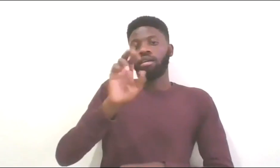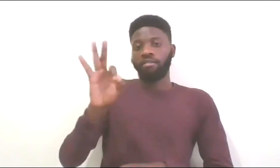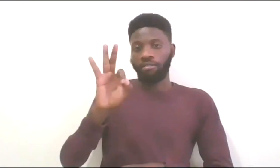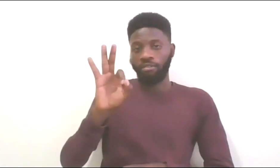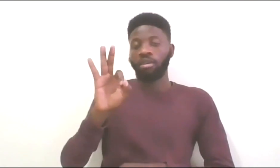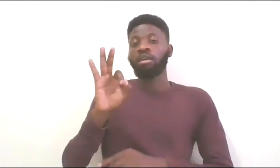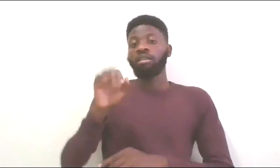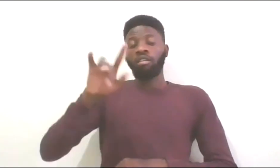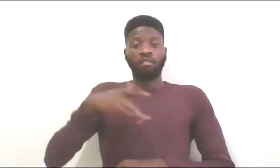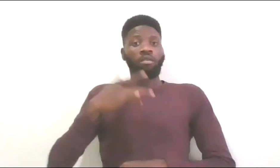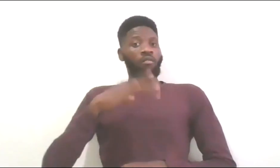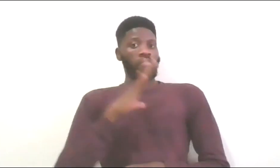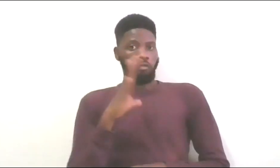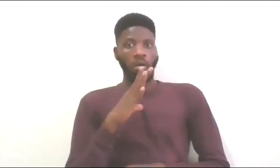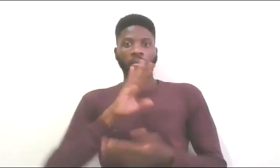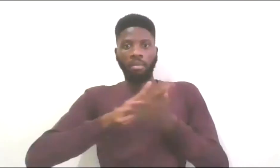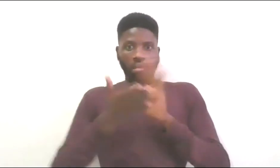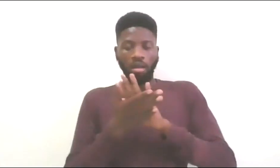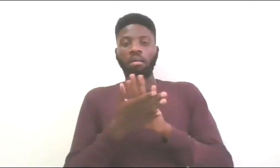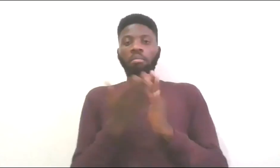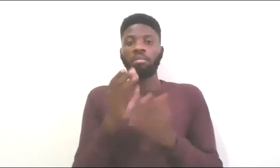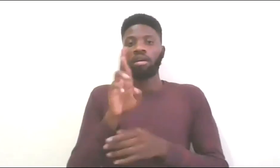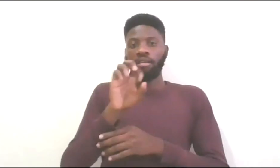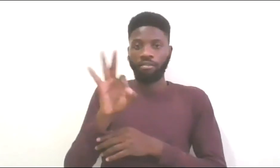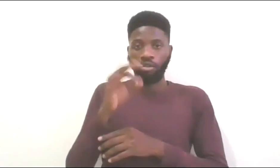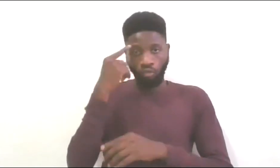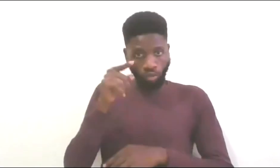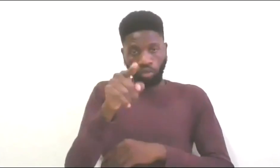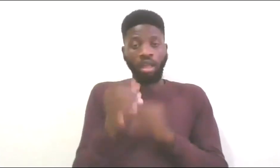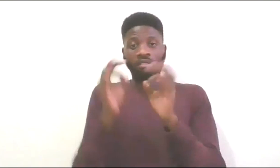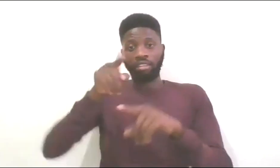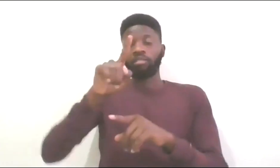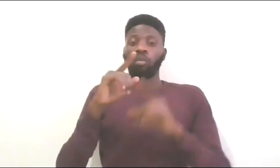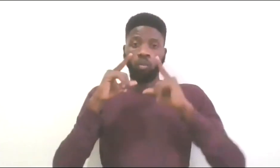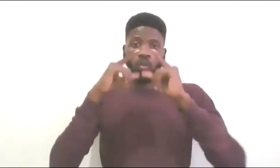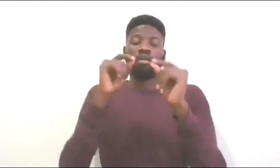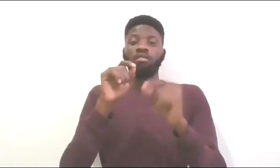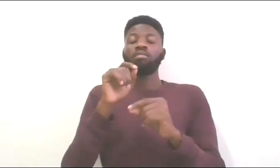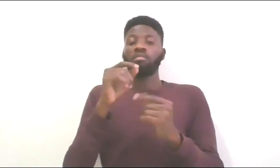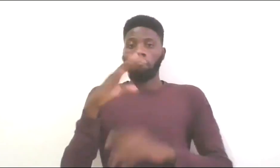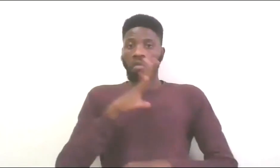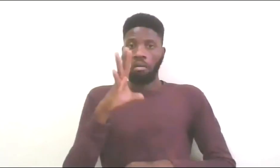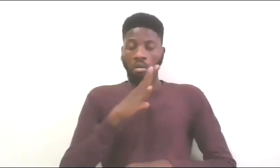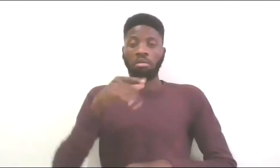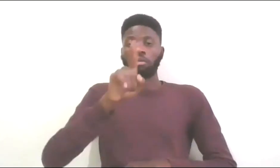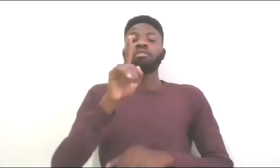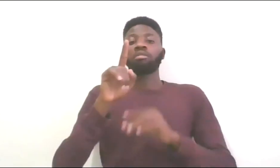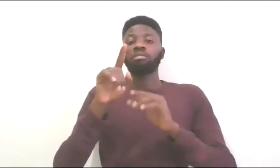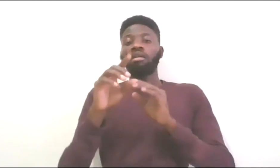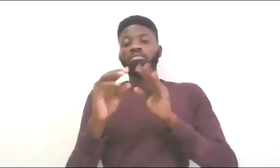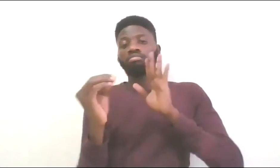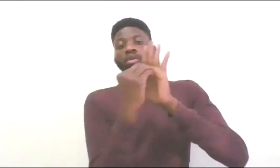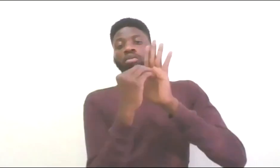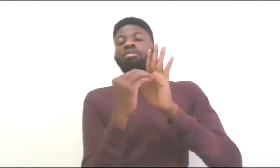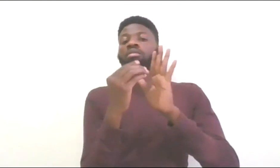are okay with being a referee for you, and also that in case they are okay, that you've put them in a recommendation and they might get a call